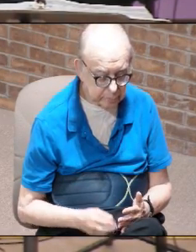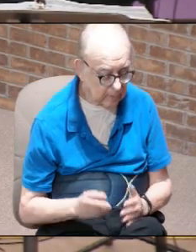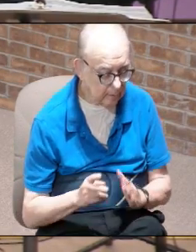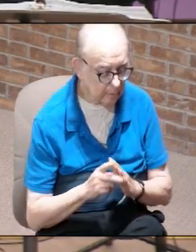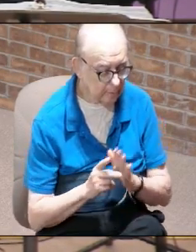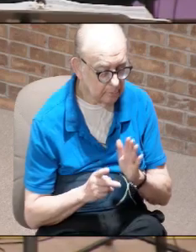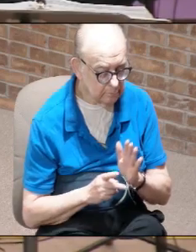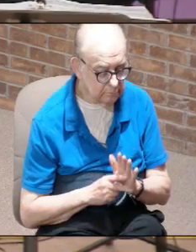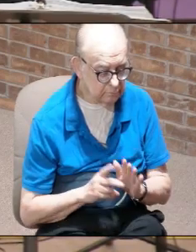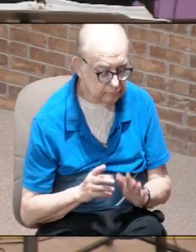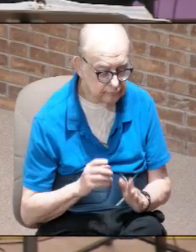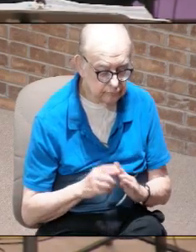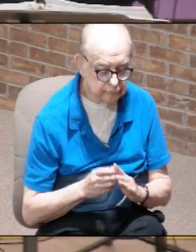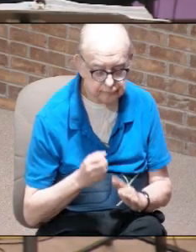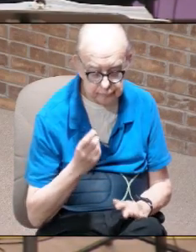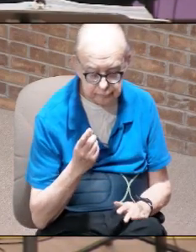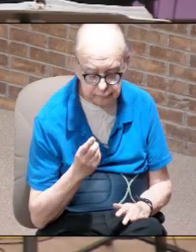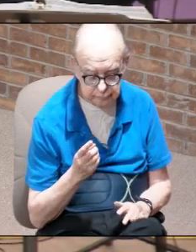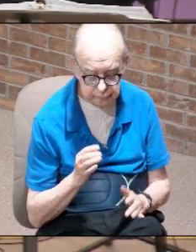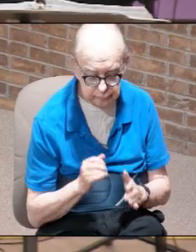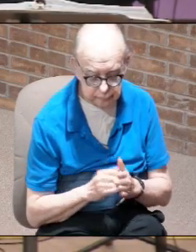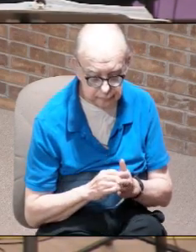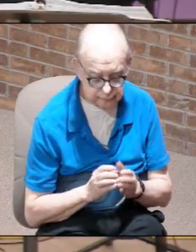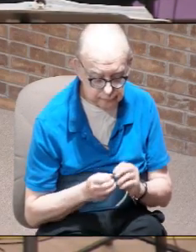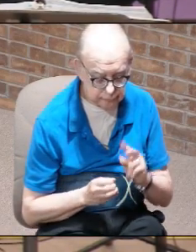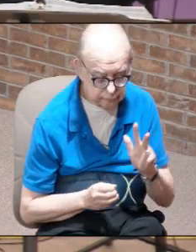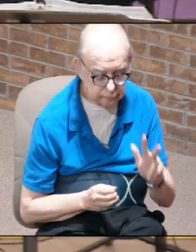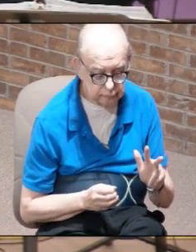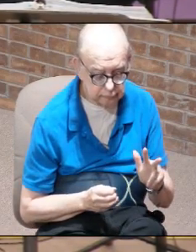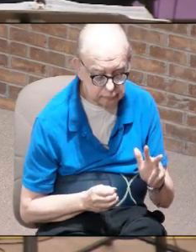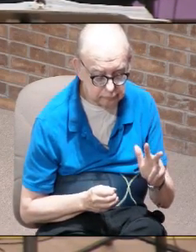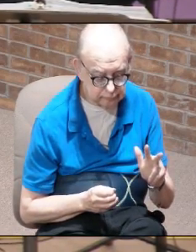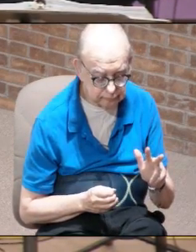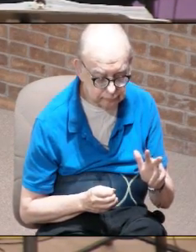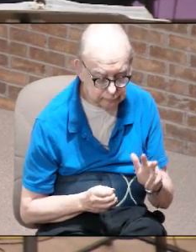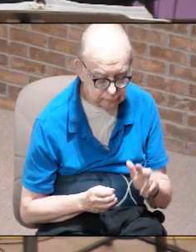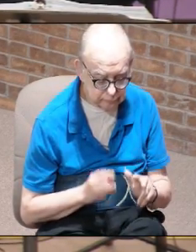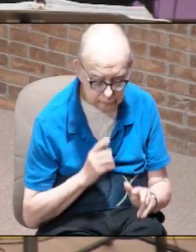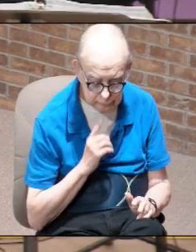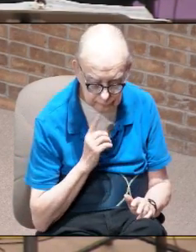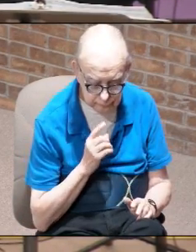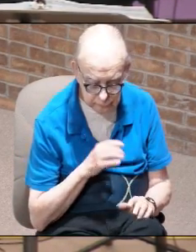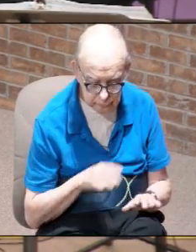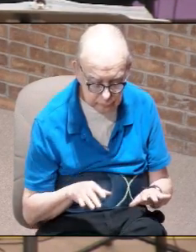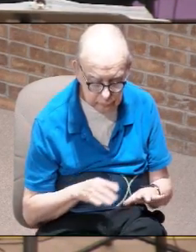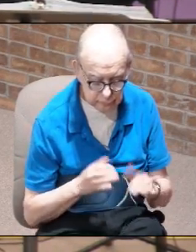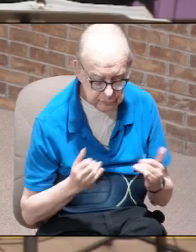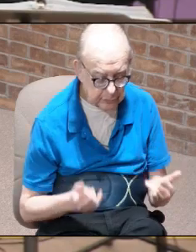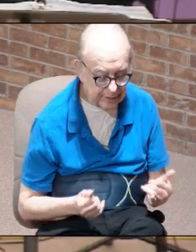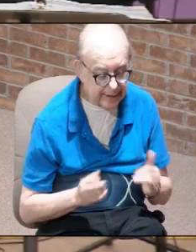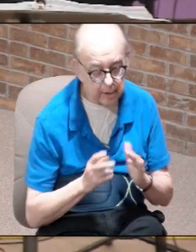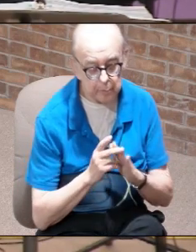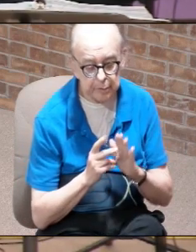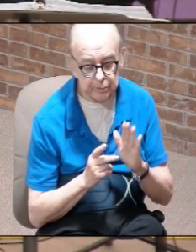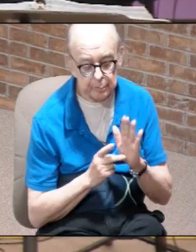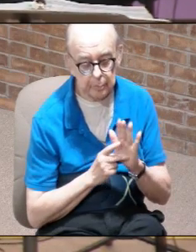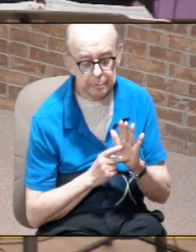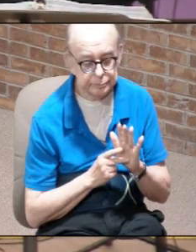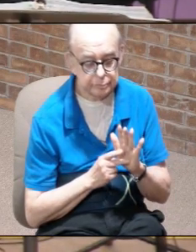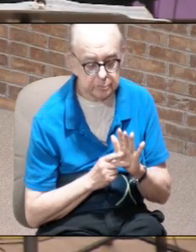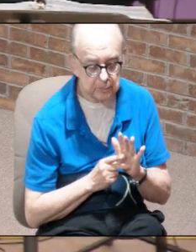principles, you'll begin to understand that the number 3 is this. It's the do it now principle.